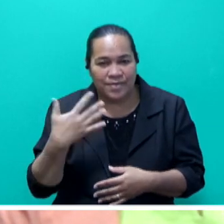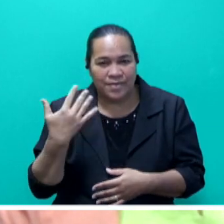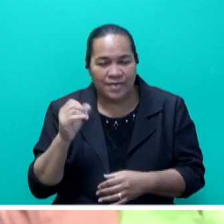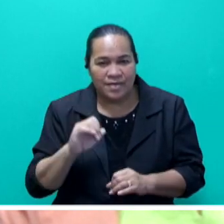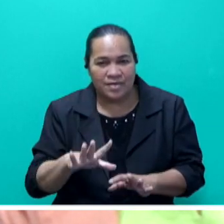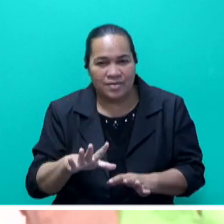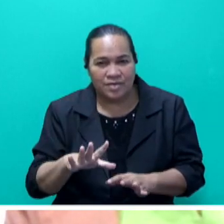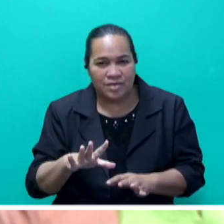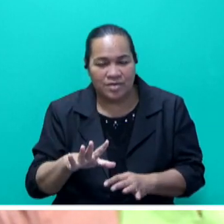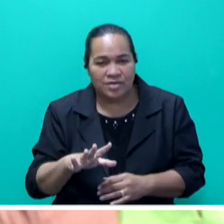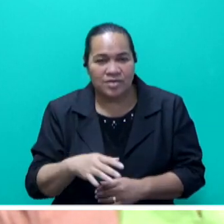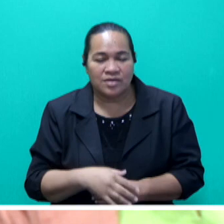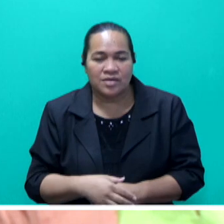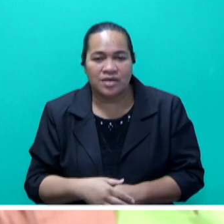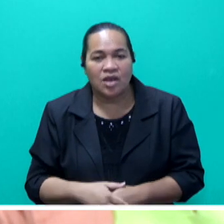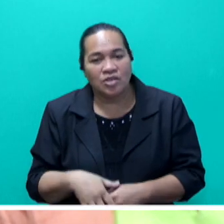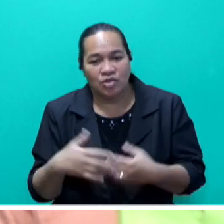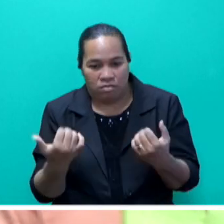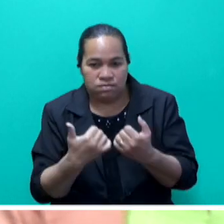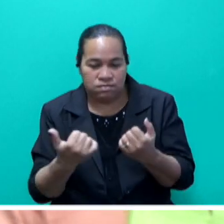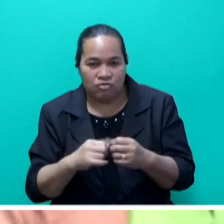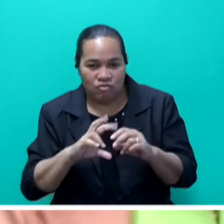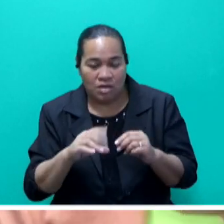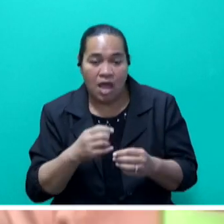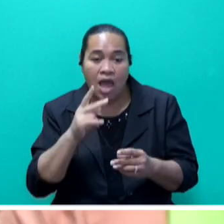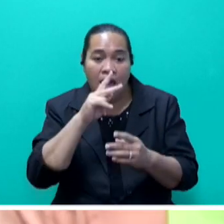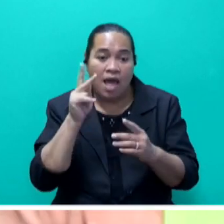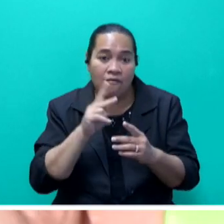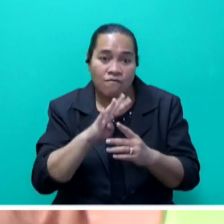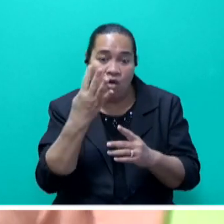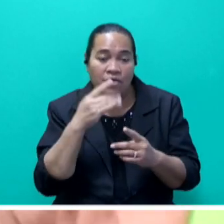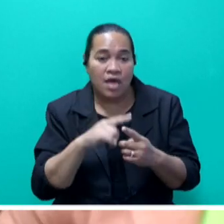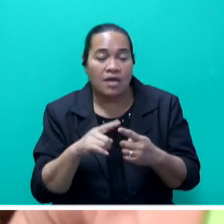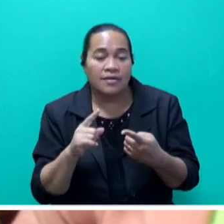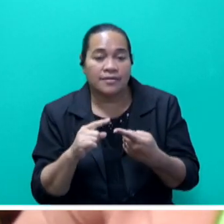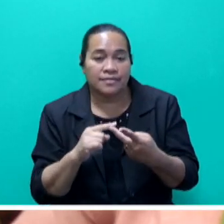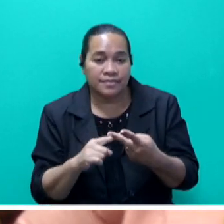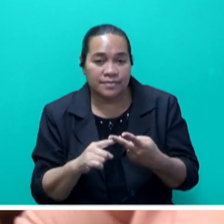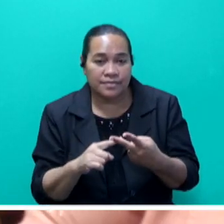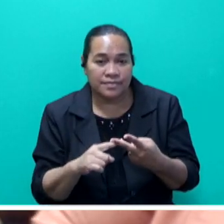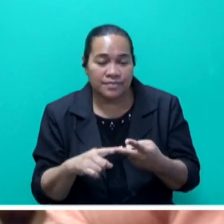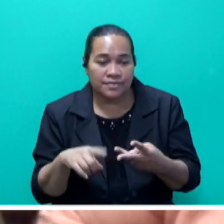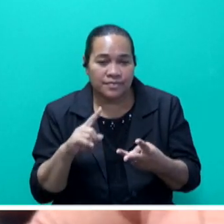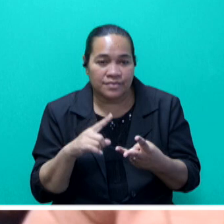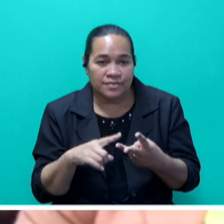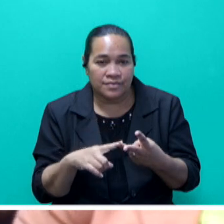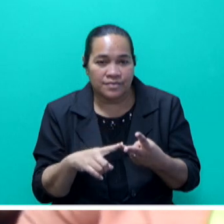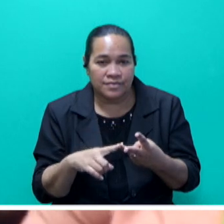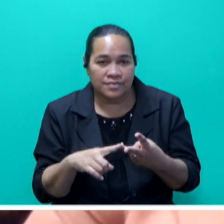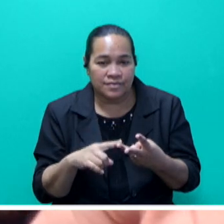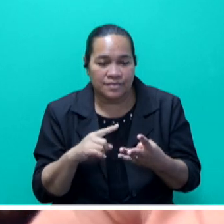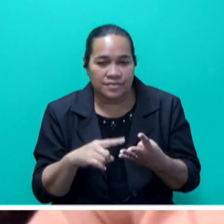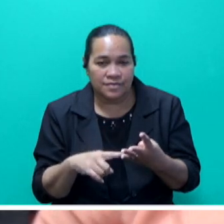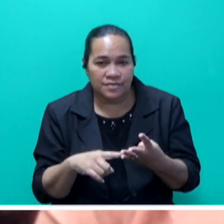Namotomoto, Nambotolu 2 Bridge. And priority 4, Oinafa, Wainalakalako Bridge,